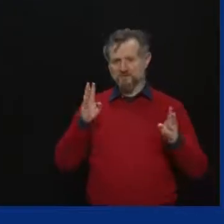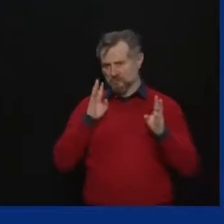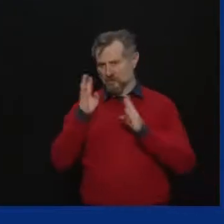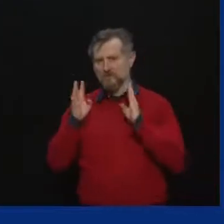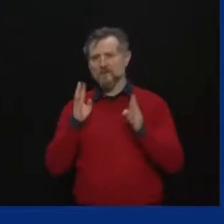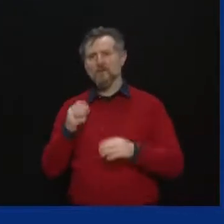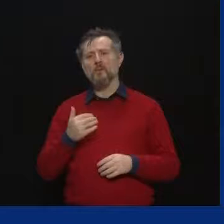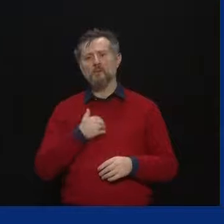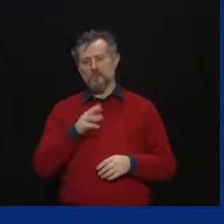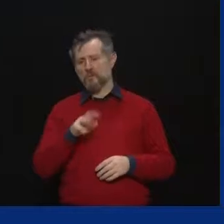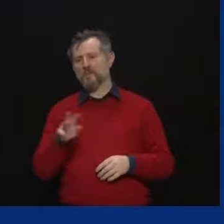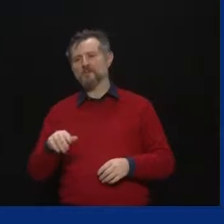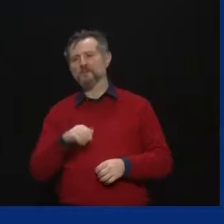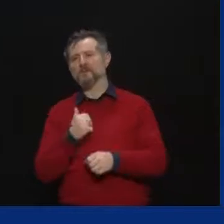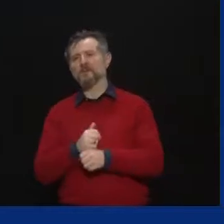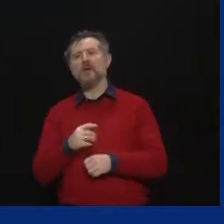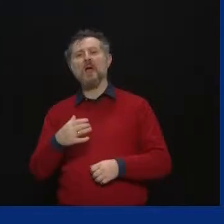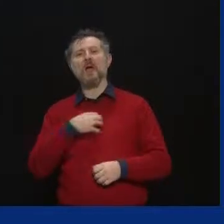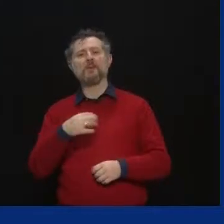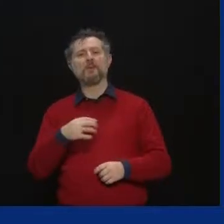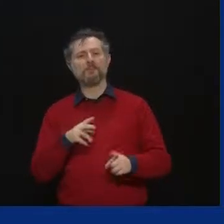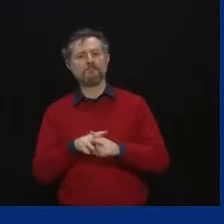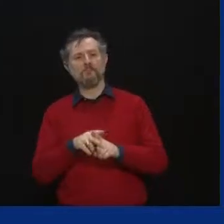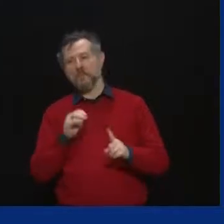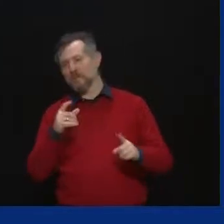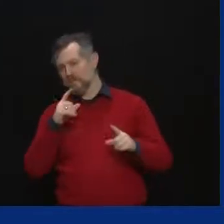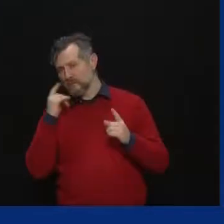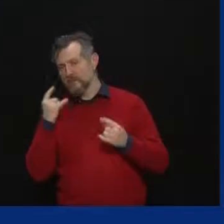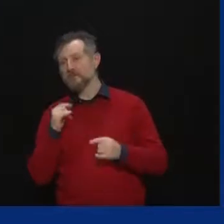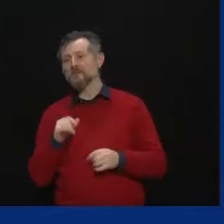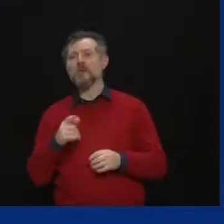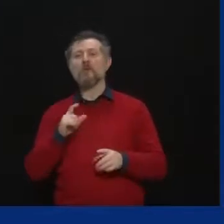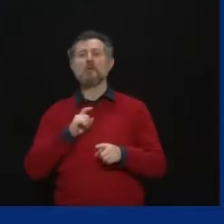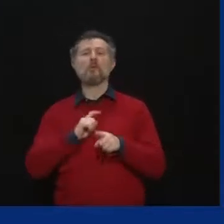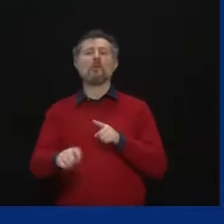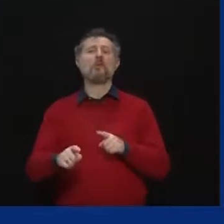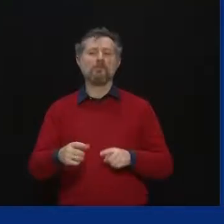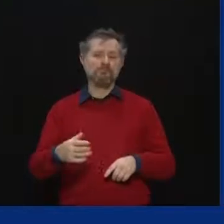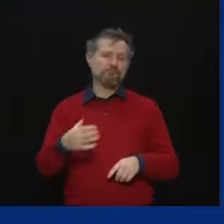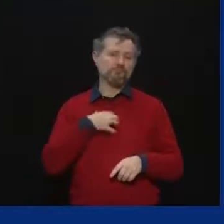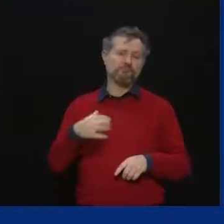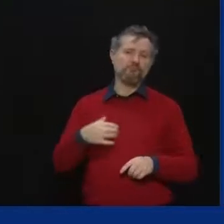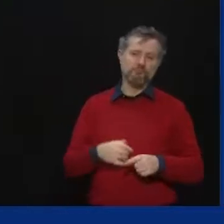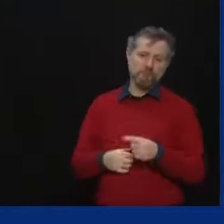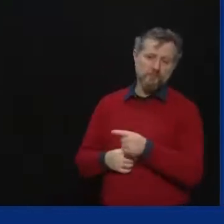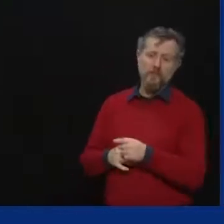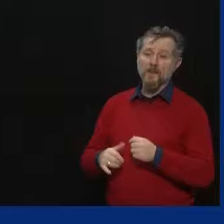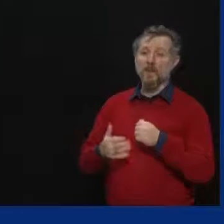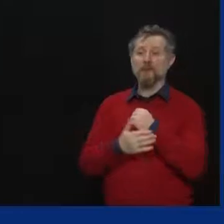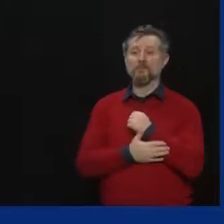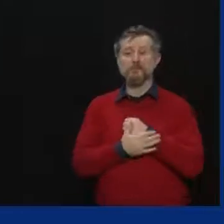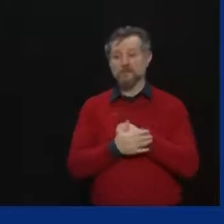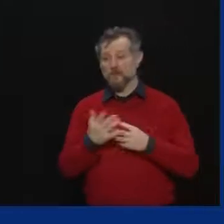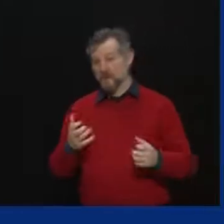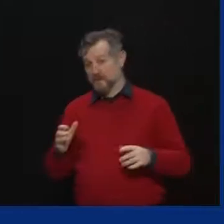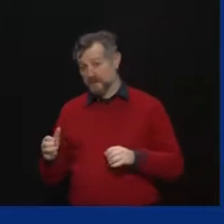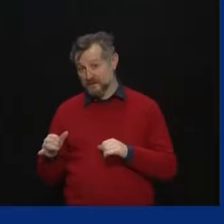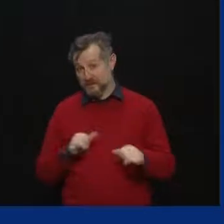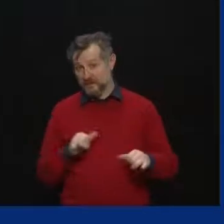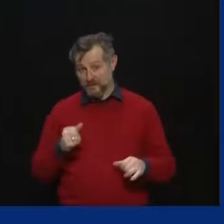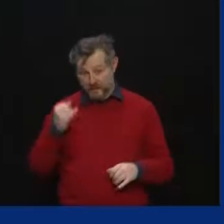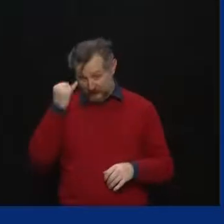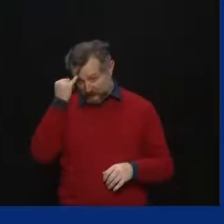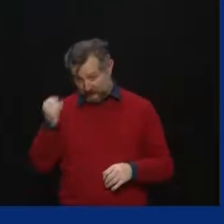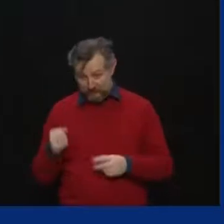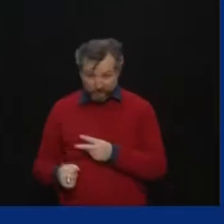for complaints to be made or a call center, and to the counties that want to create this opportunity to make sure that this